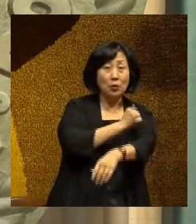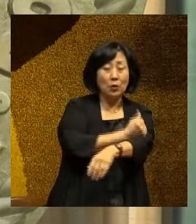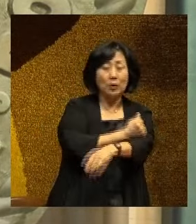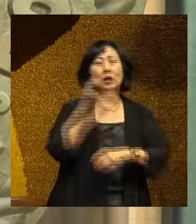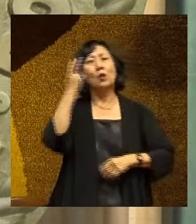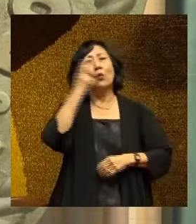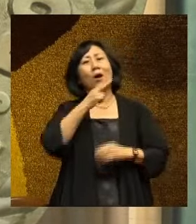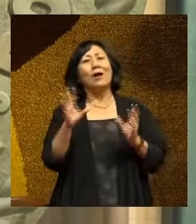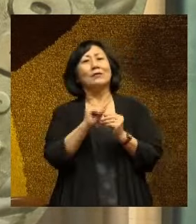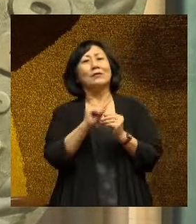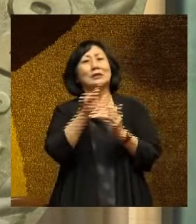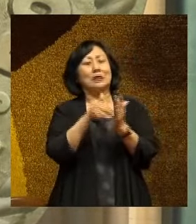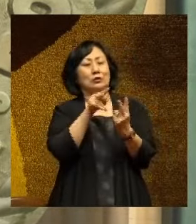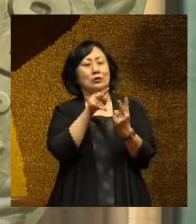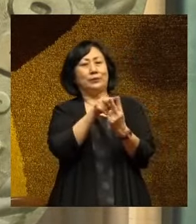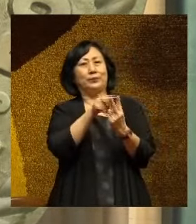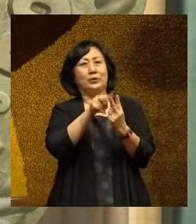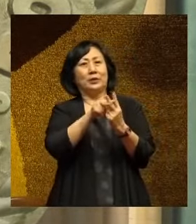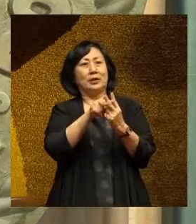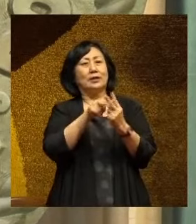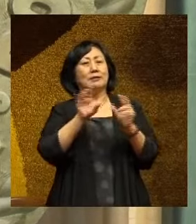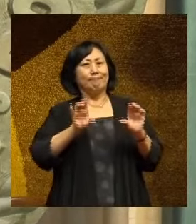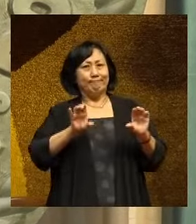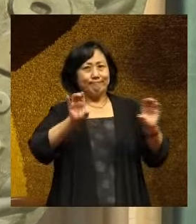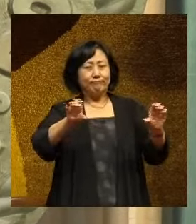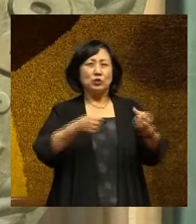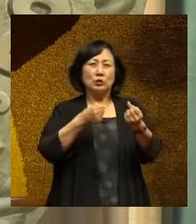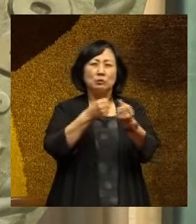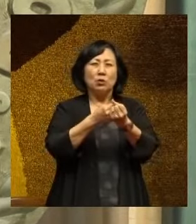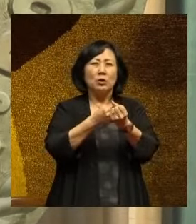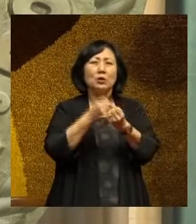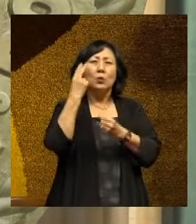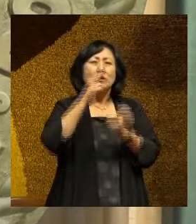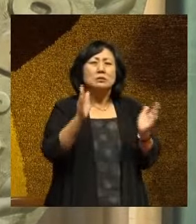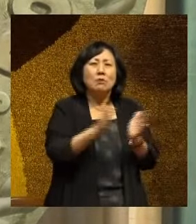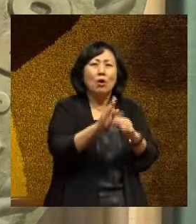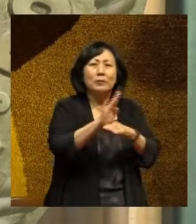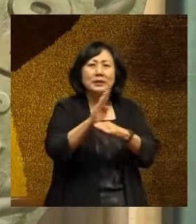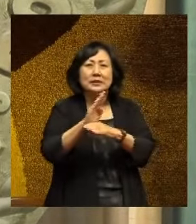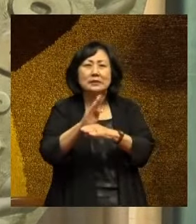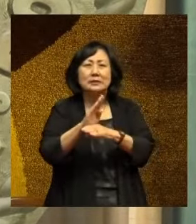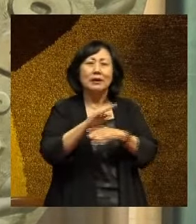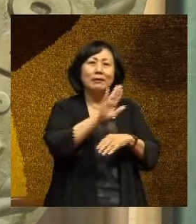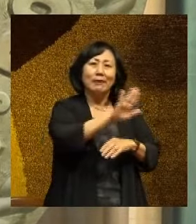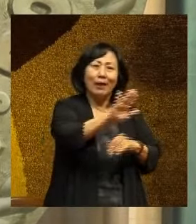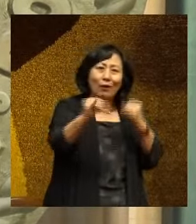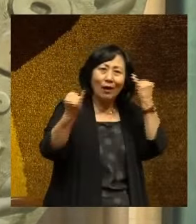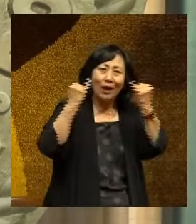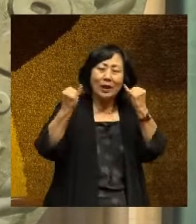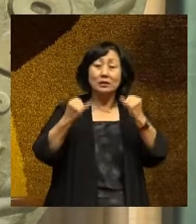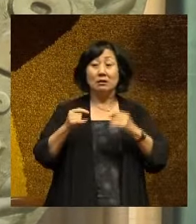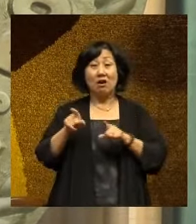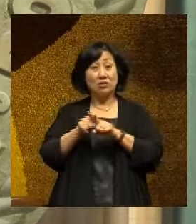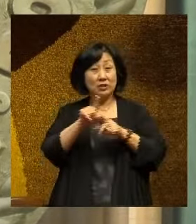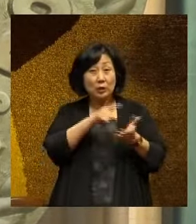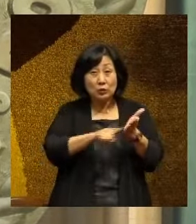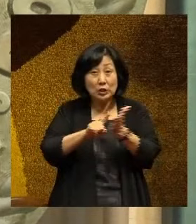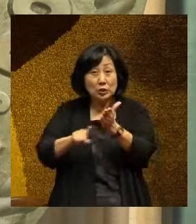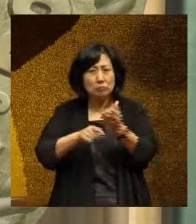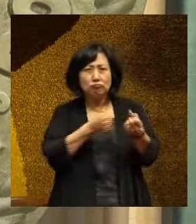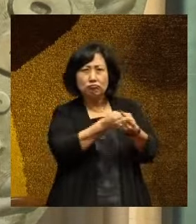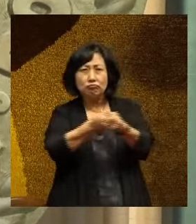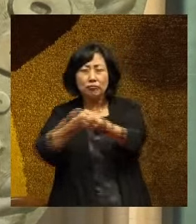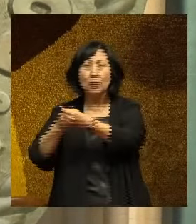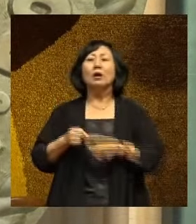Center, support Hawaii small business innovation research projects, and provide fuel for